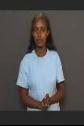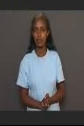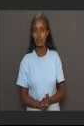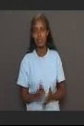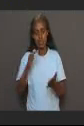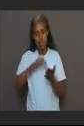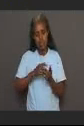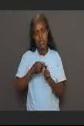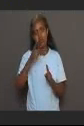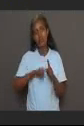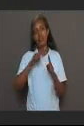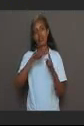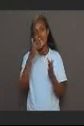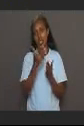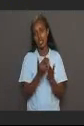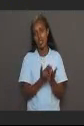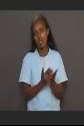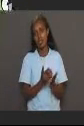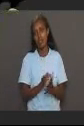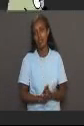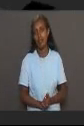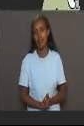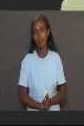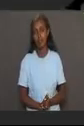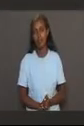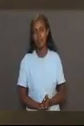Let's get back to our lesson.